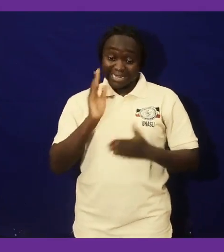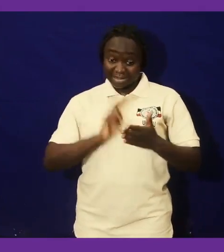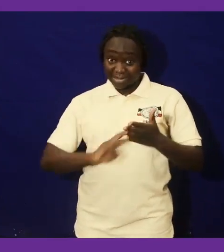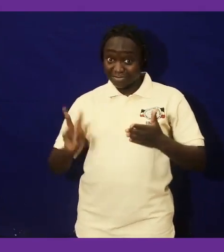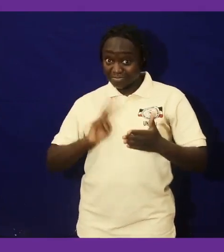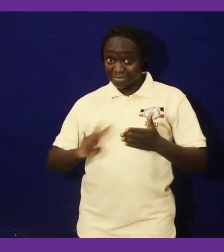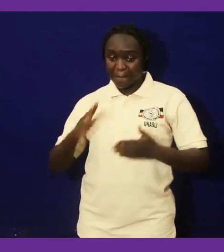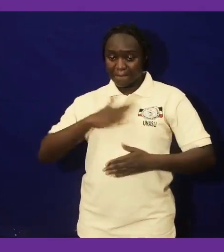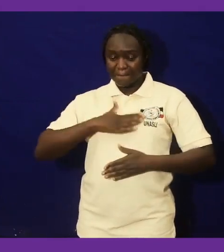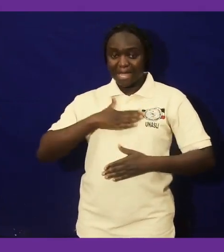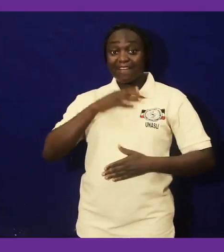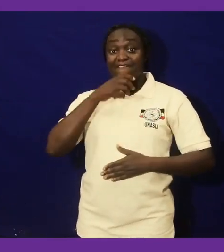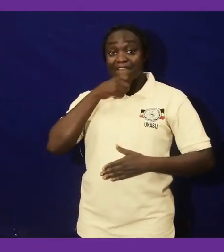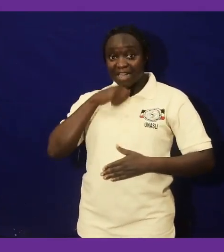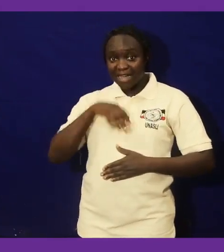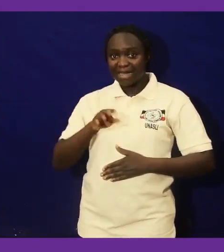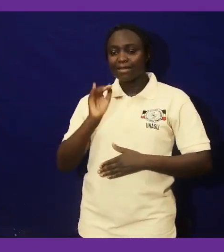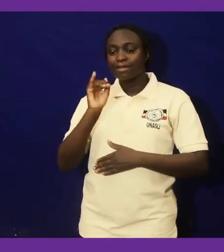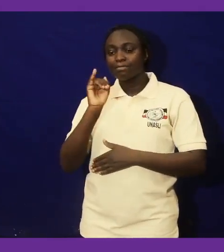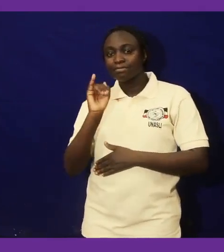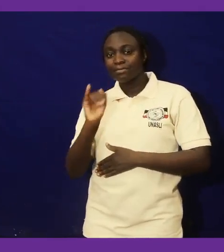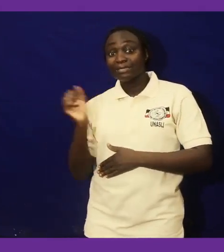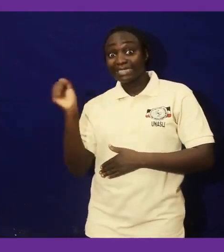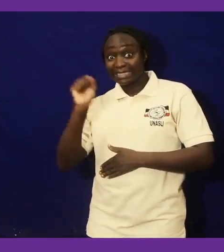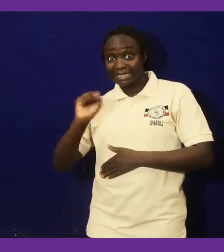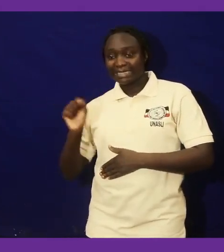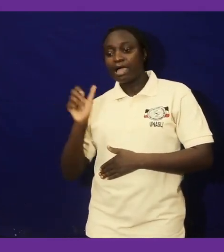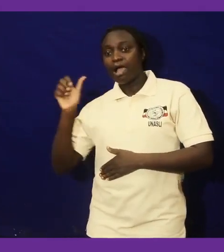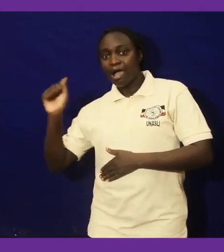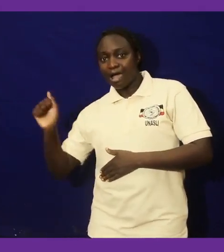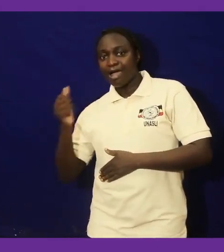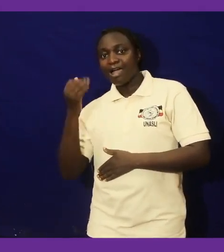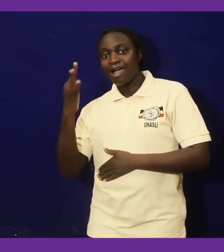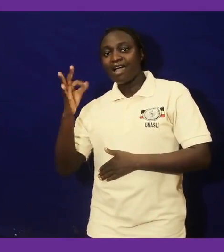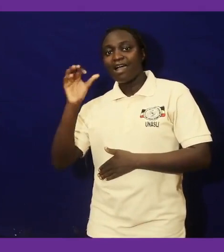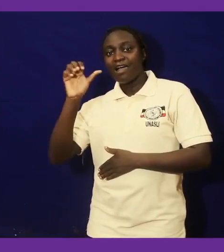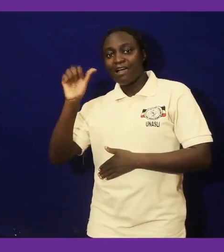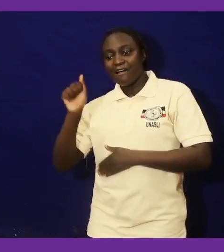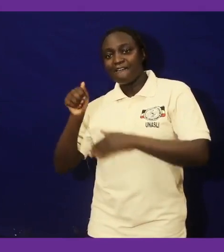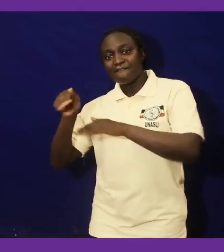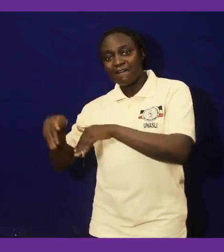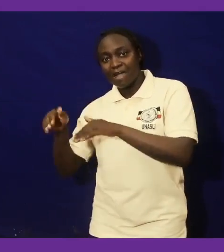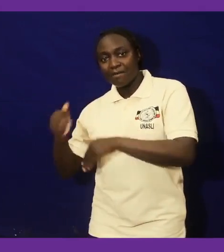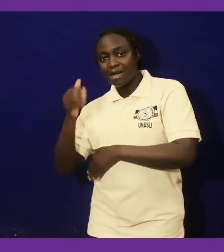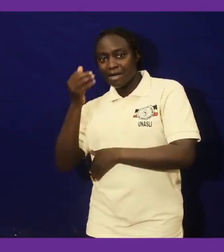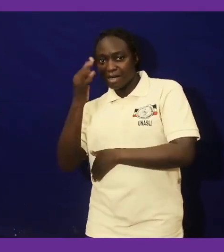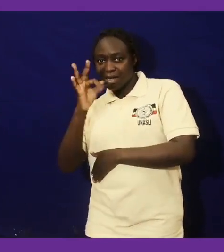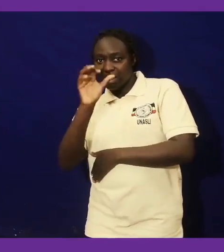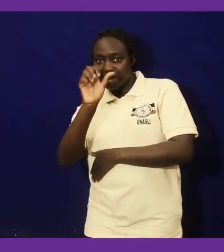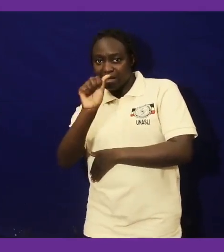My father is a farmer.